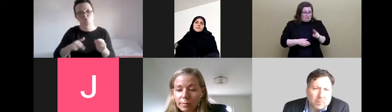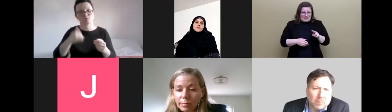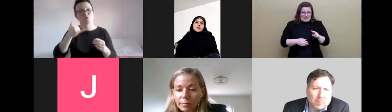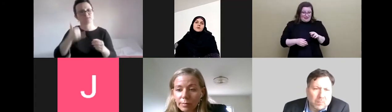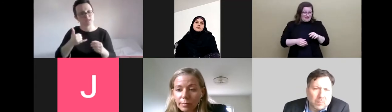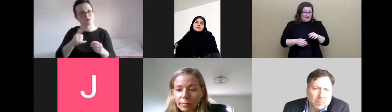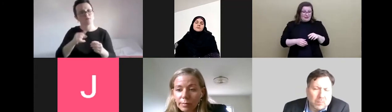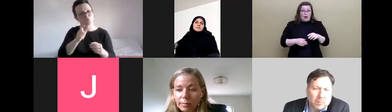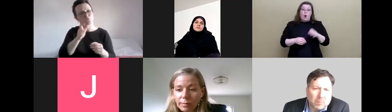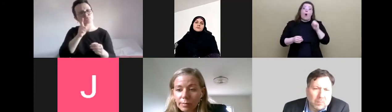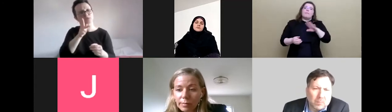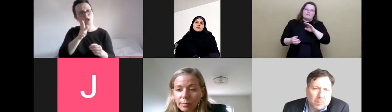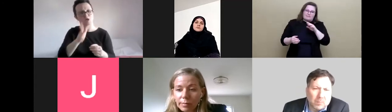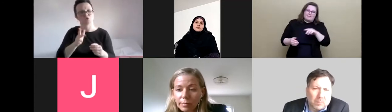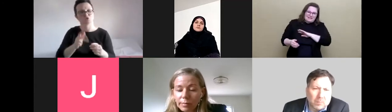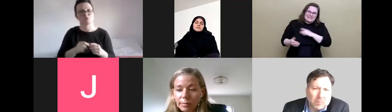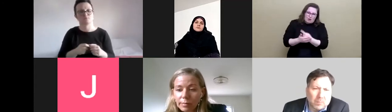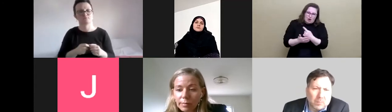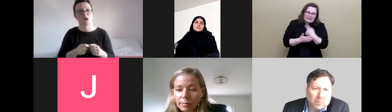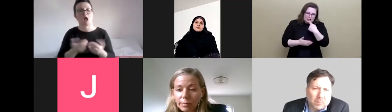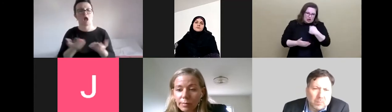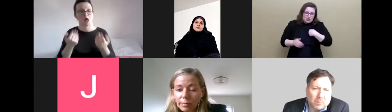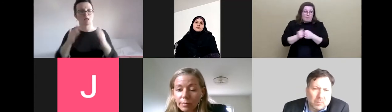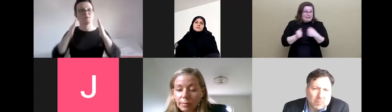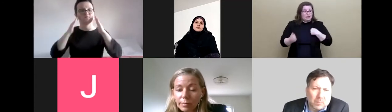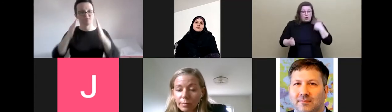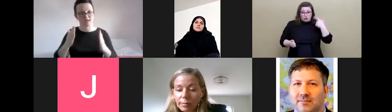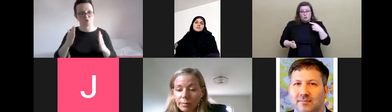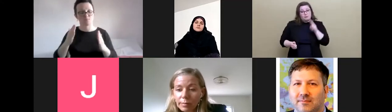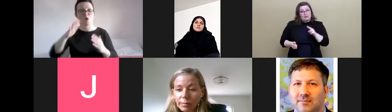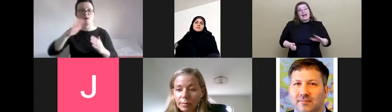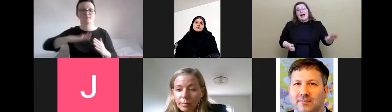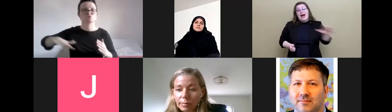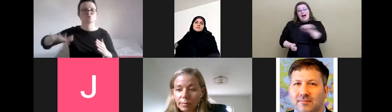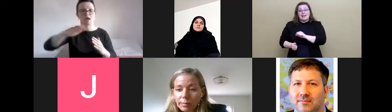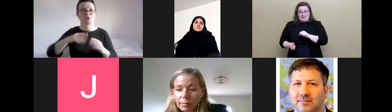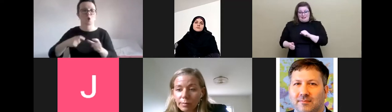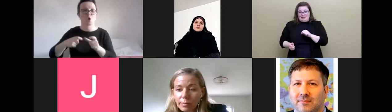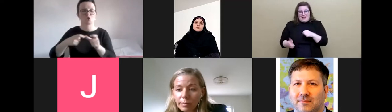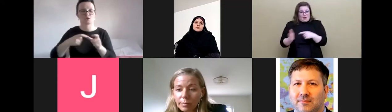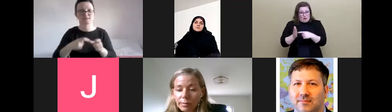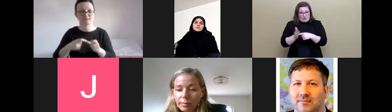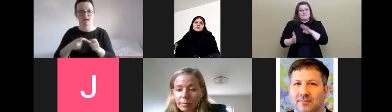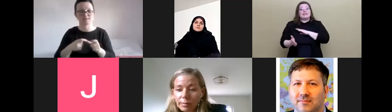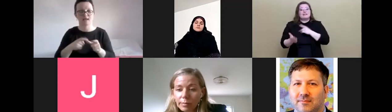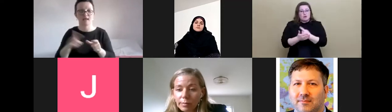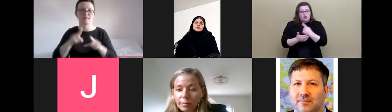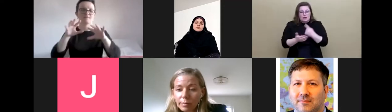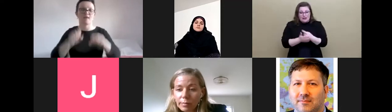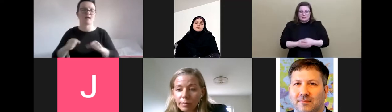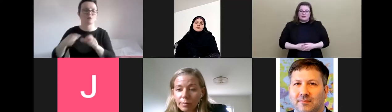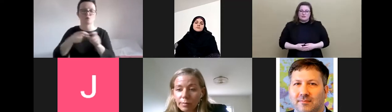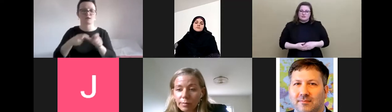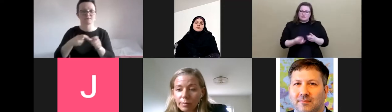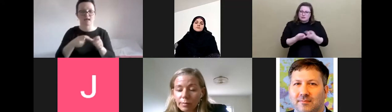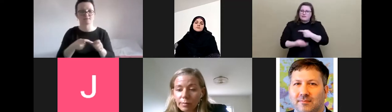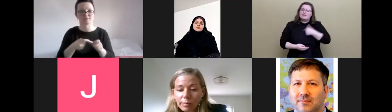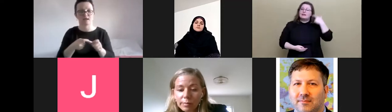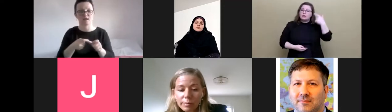possible. So we insist on this as much as we can and believe that the international organizations